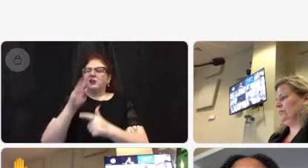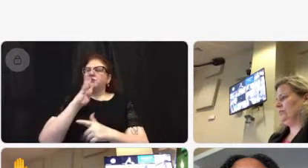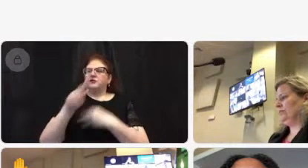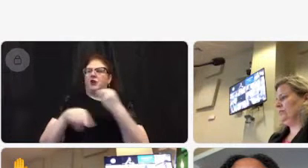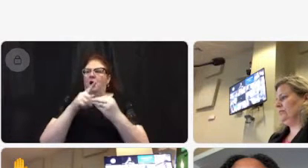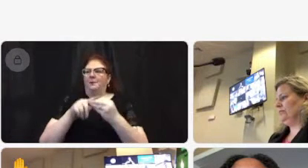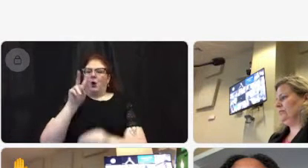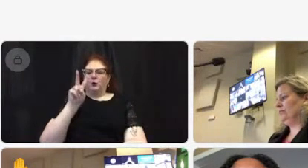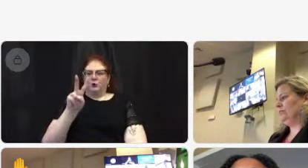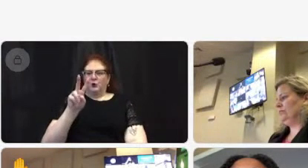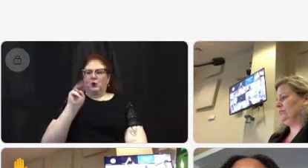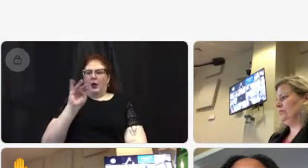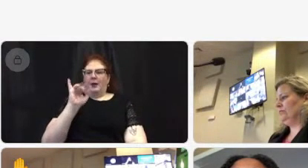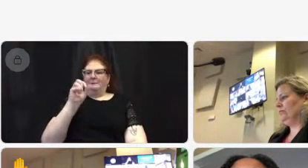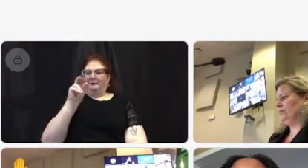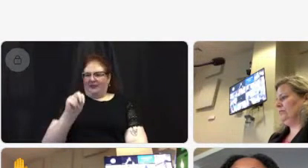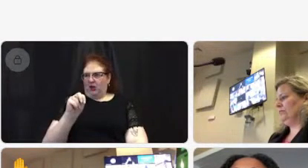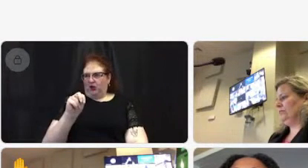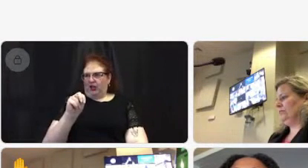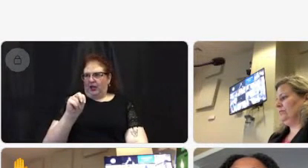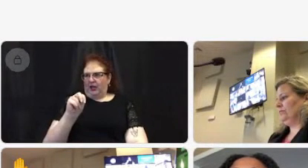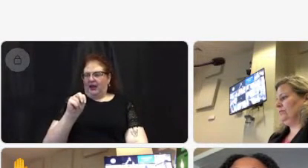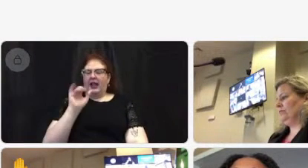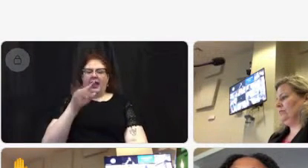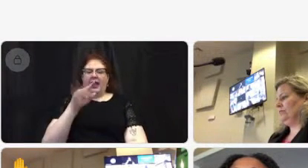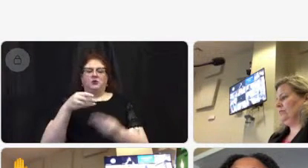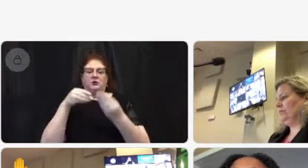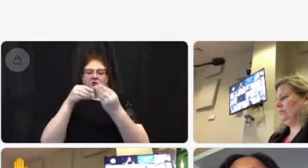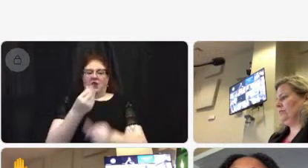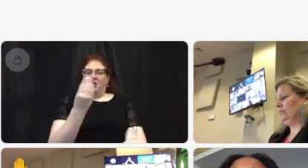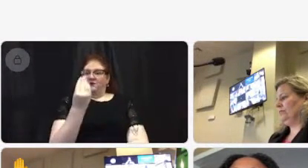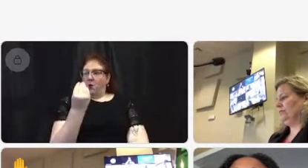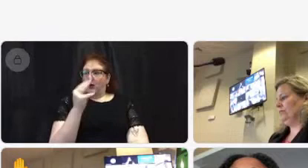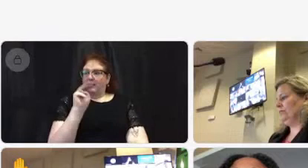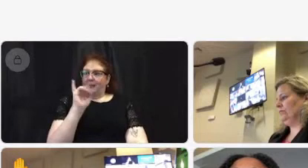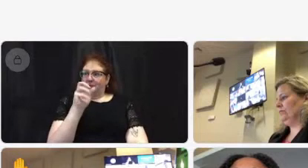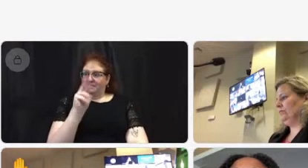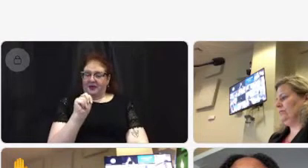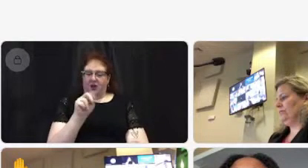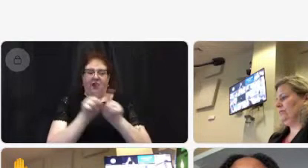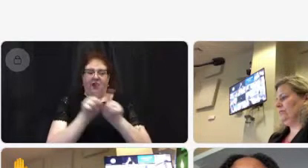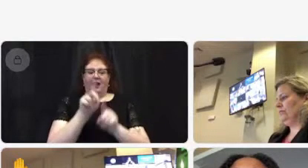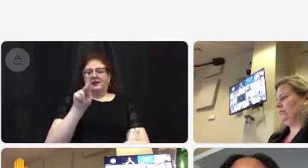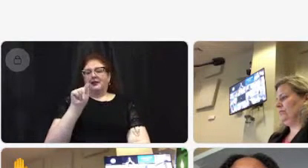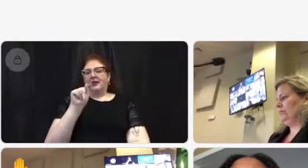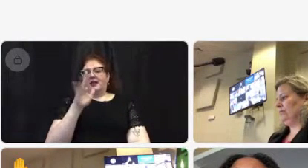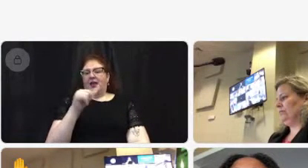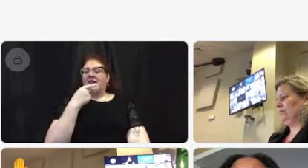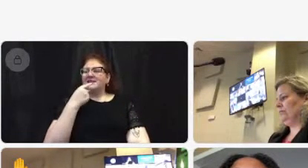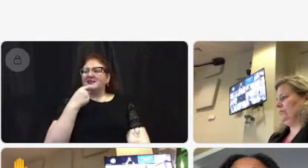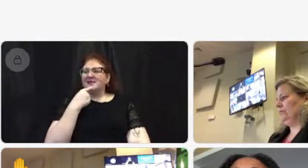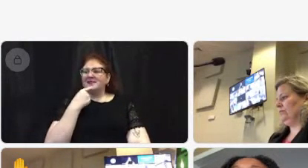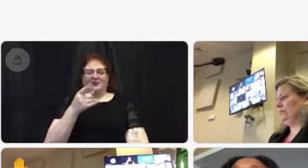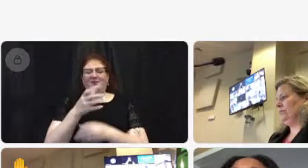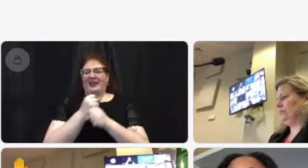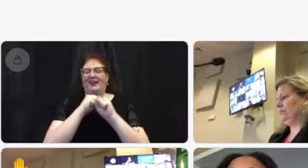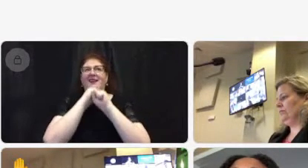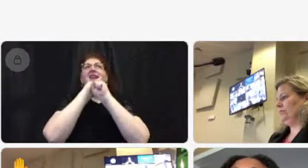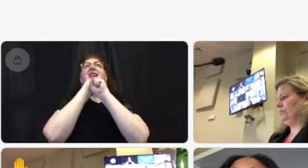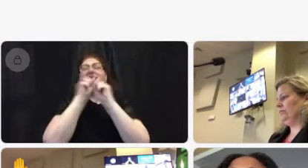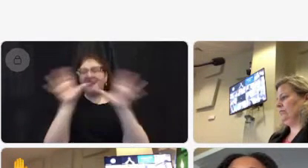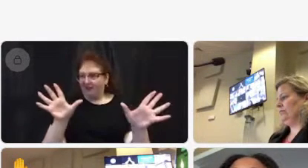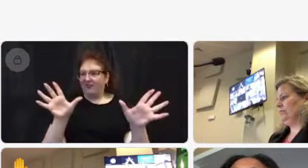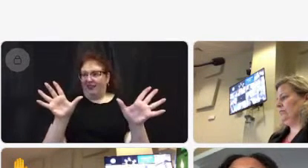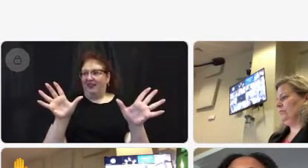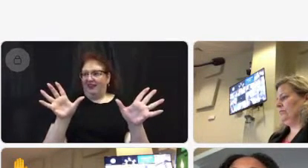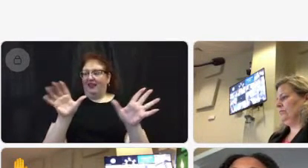a ward if you spend the 14 million. And as Kathy said, that gets you nothing. If we don't